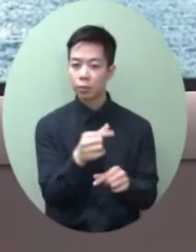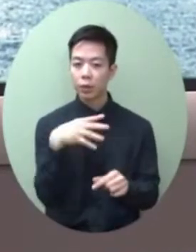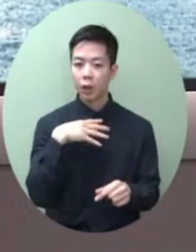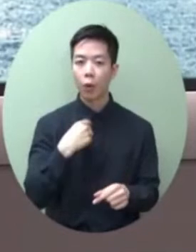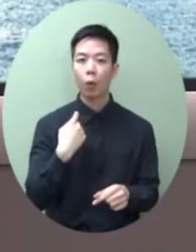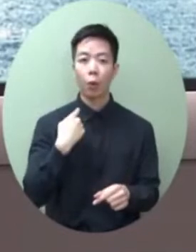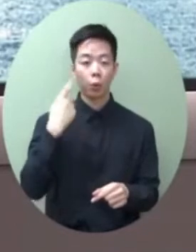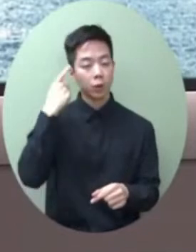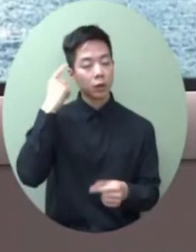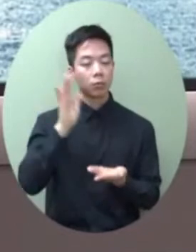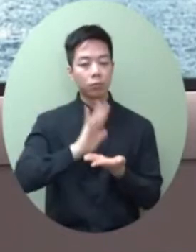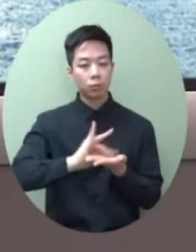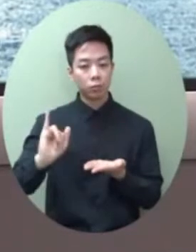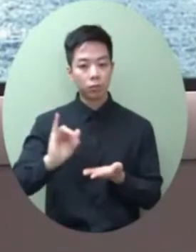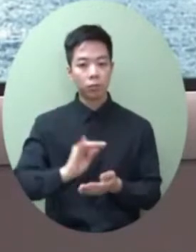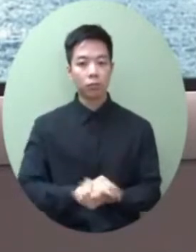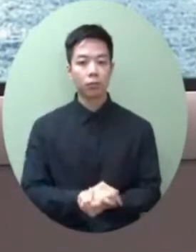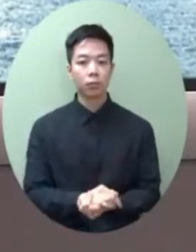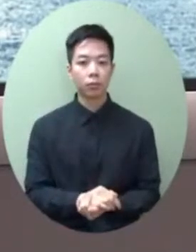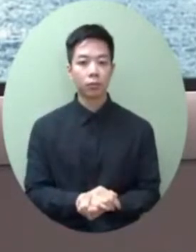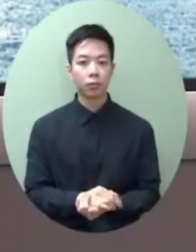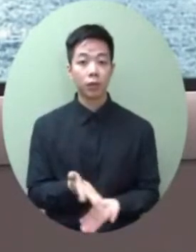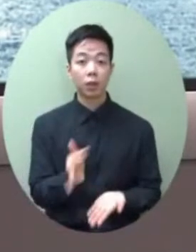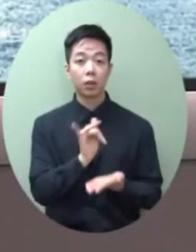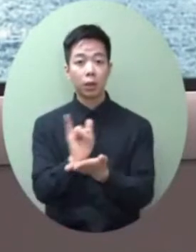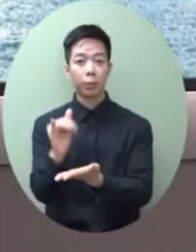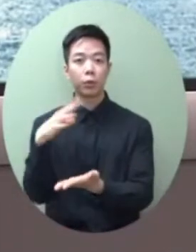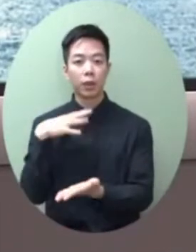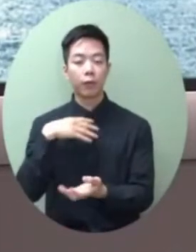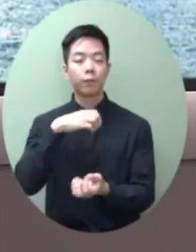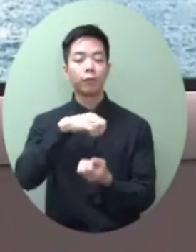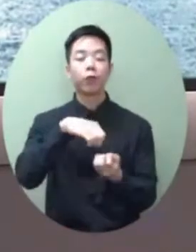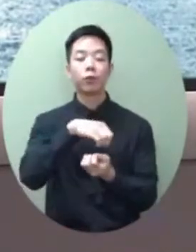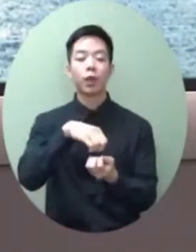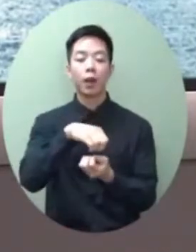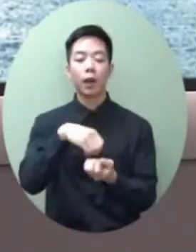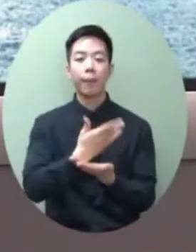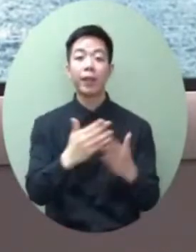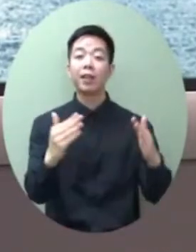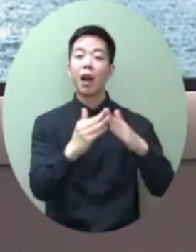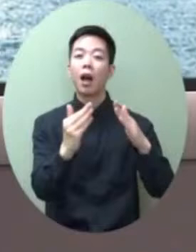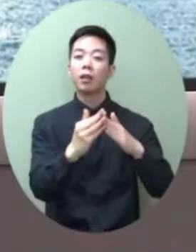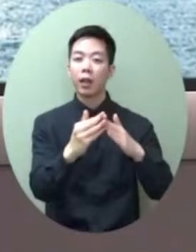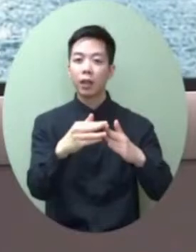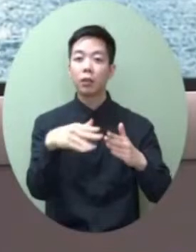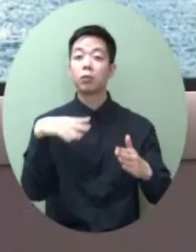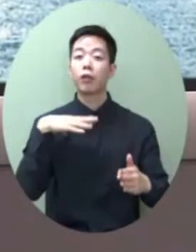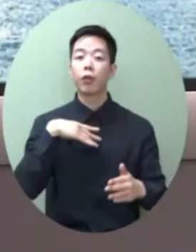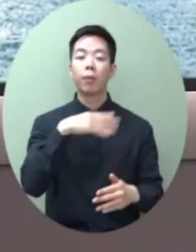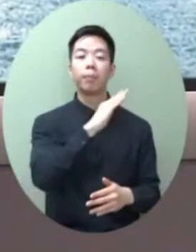complicated with their family configurations. So rather than the true capacity of to